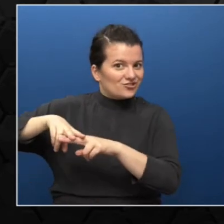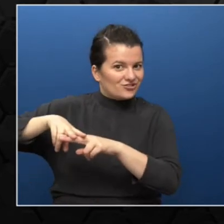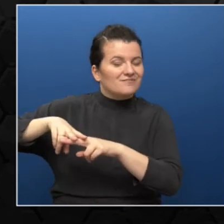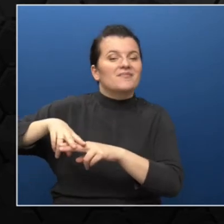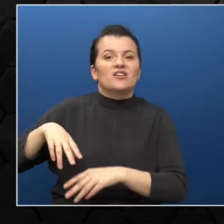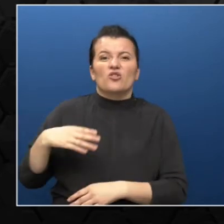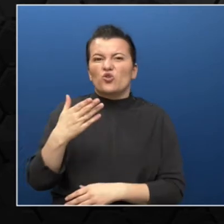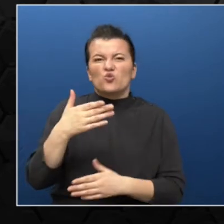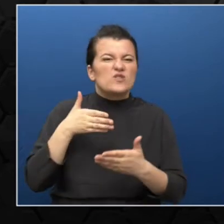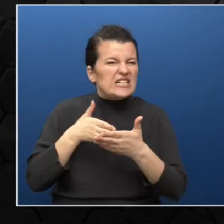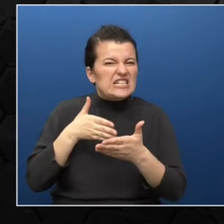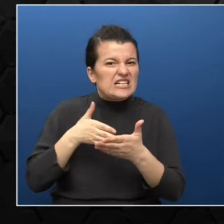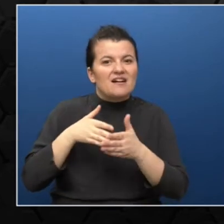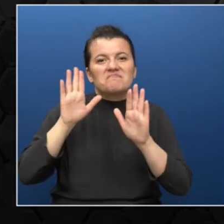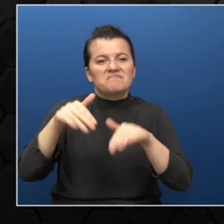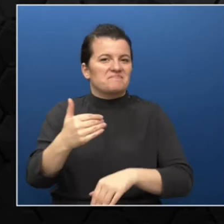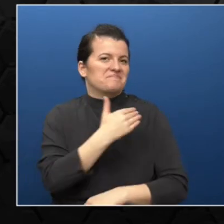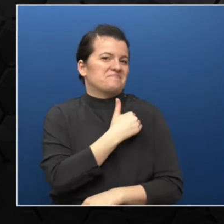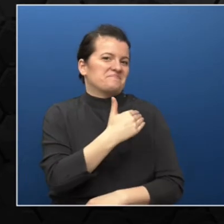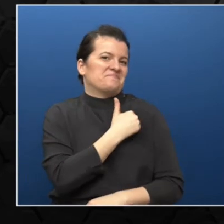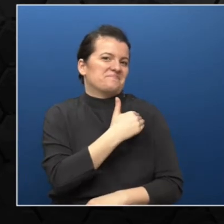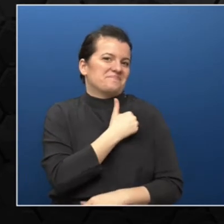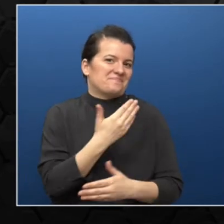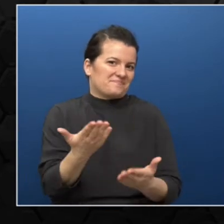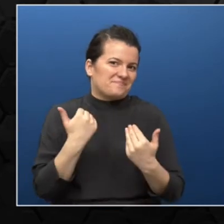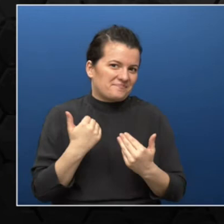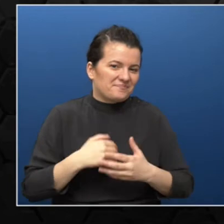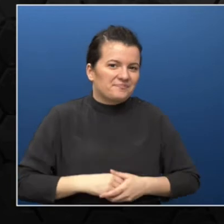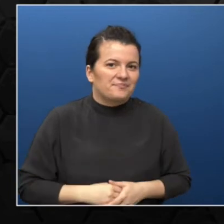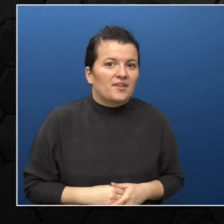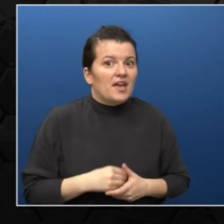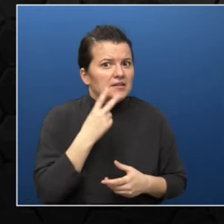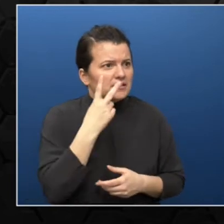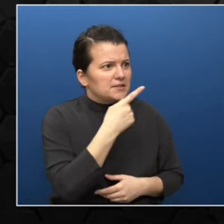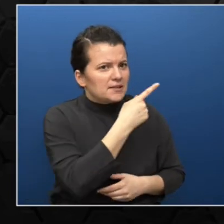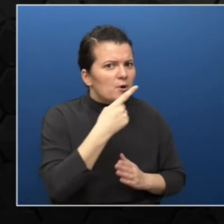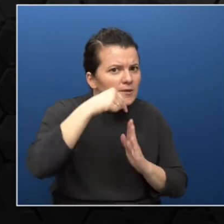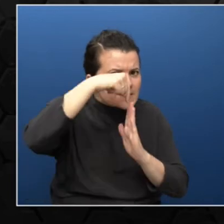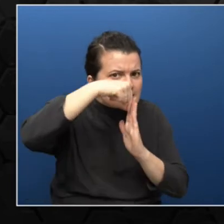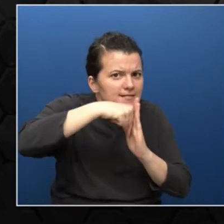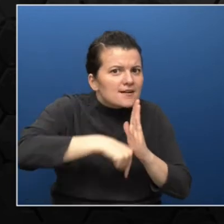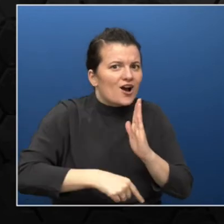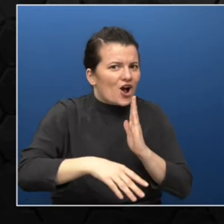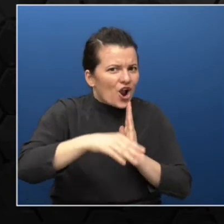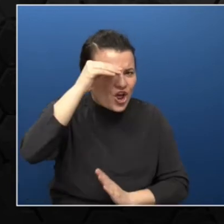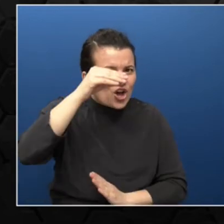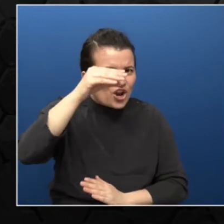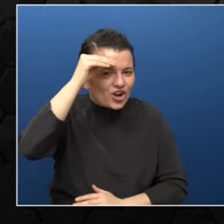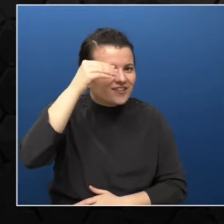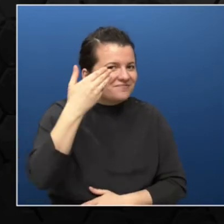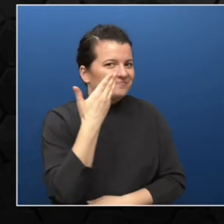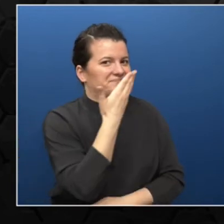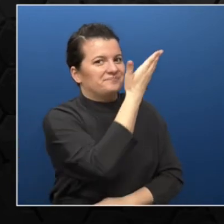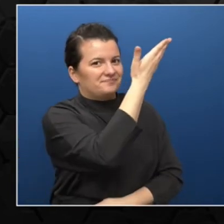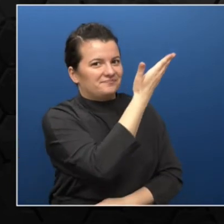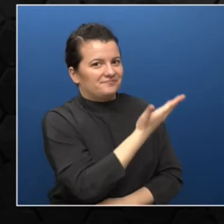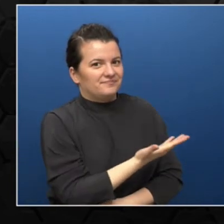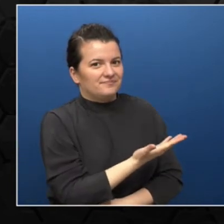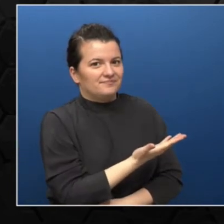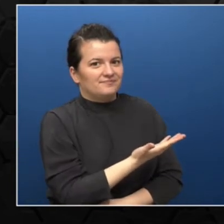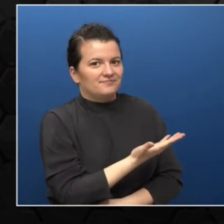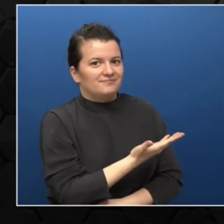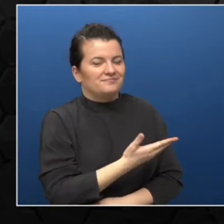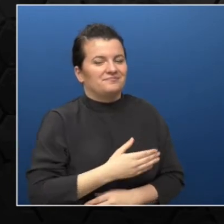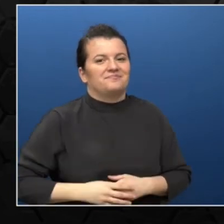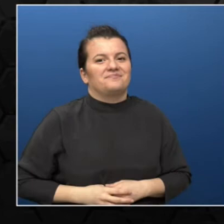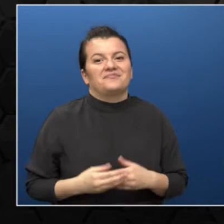On this slide, I have some resources for you to learn more about the information I talked about. And with that, I'm